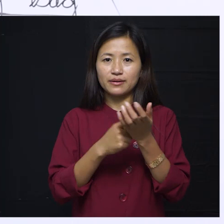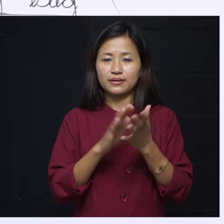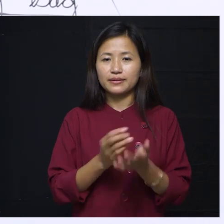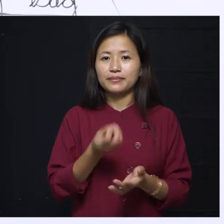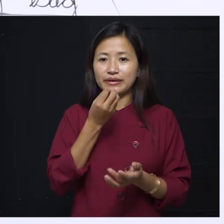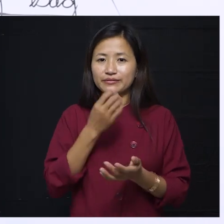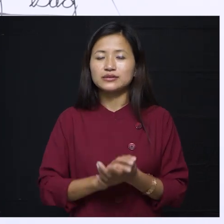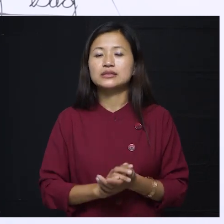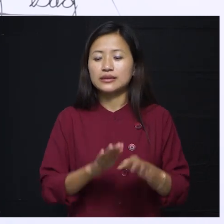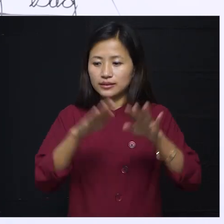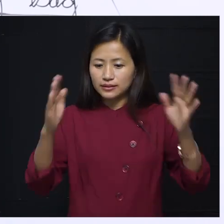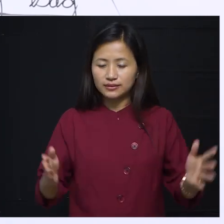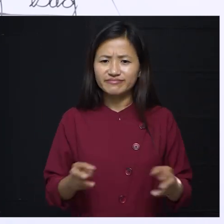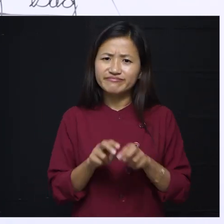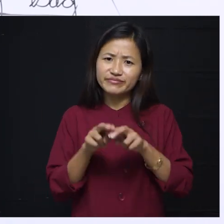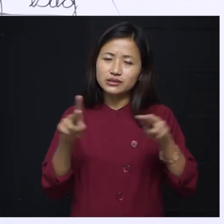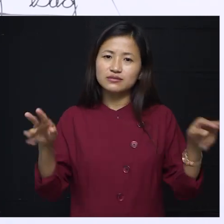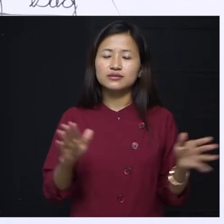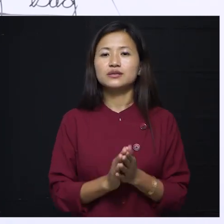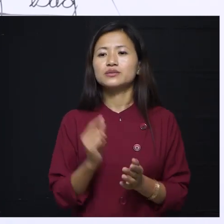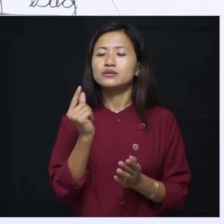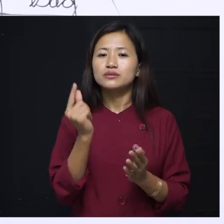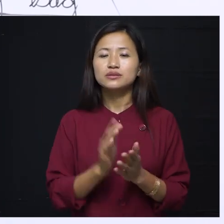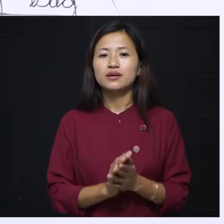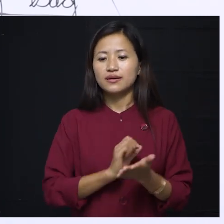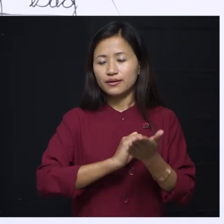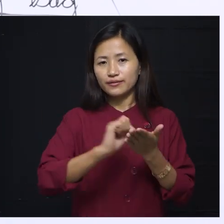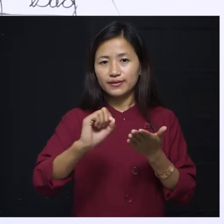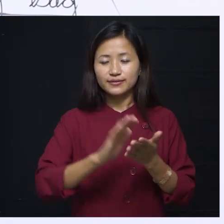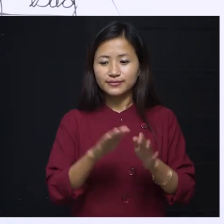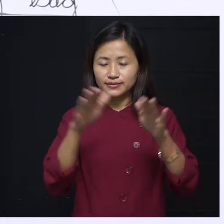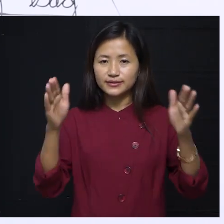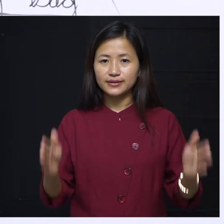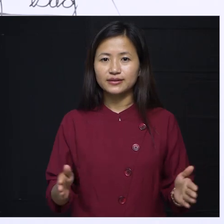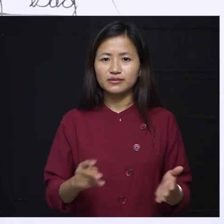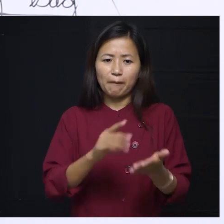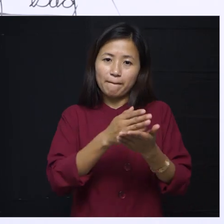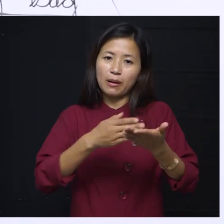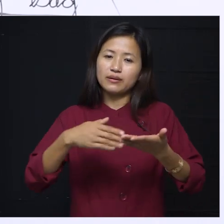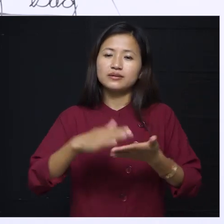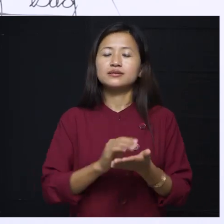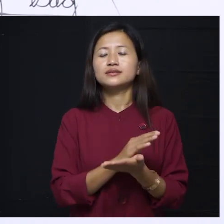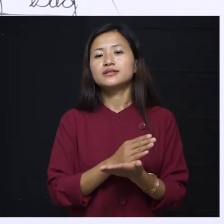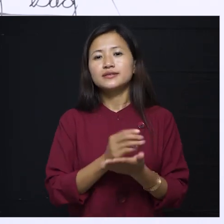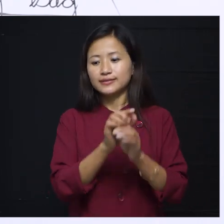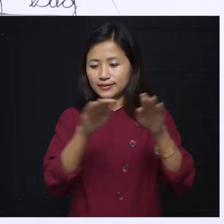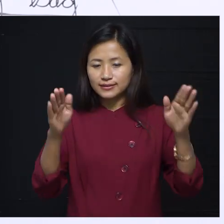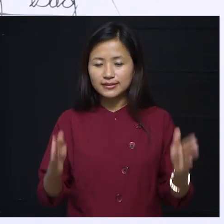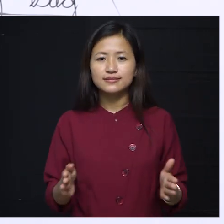see, that is again a different purpose. Take the example of writing desk. Maybe you have a particular desk to write things.